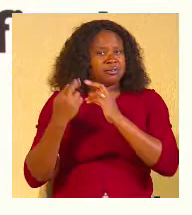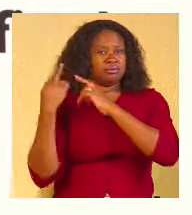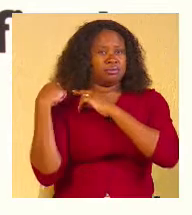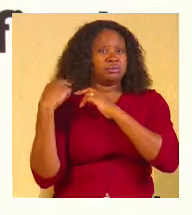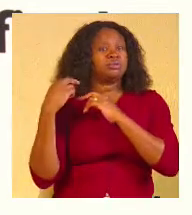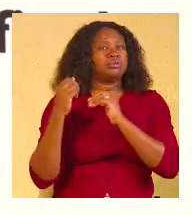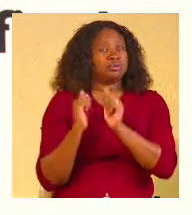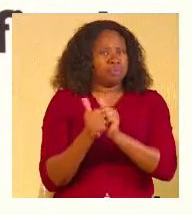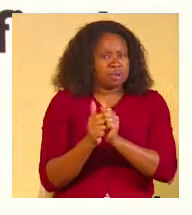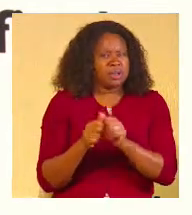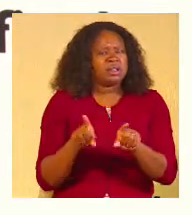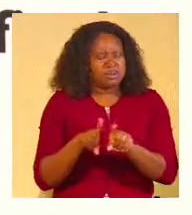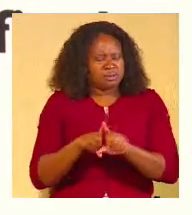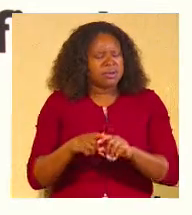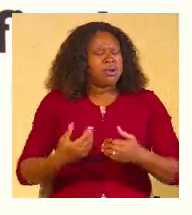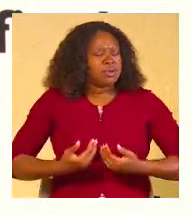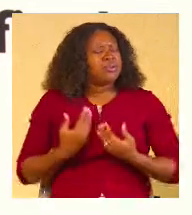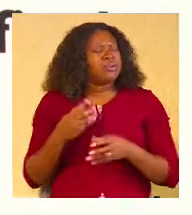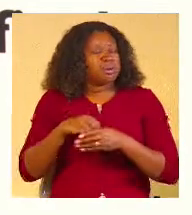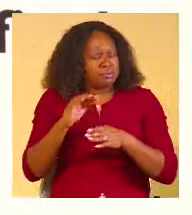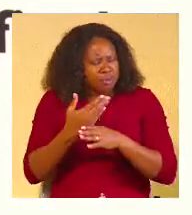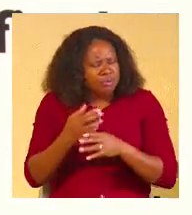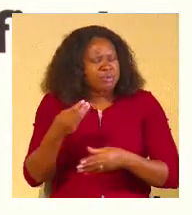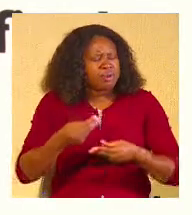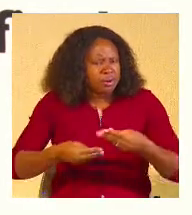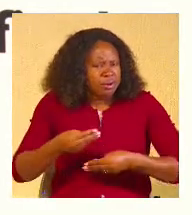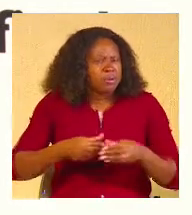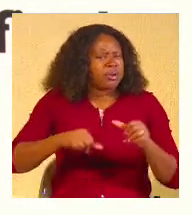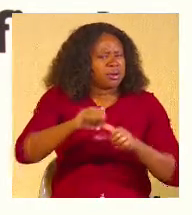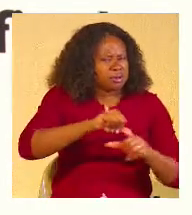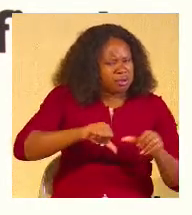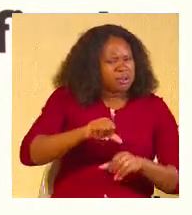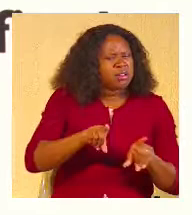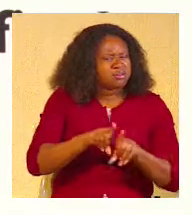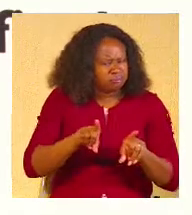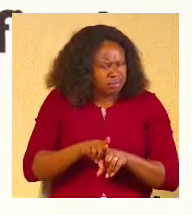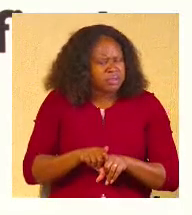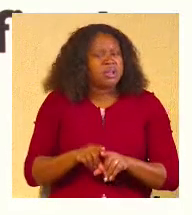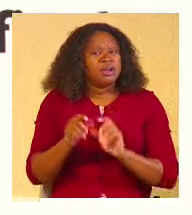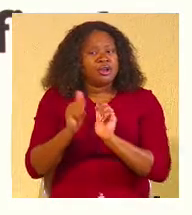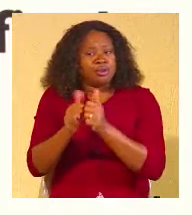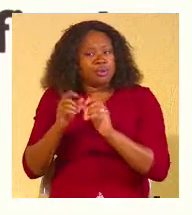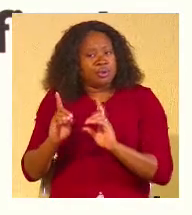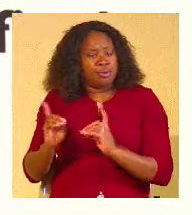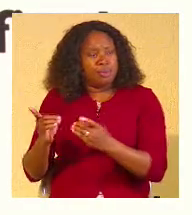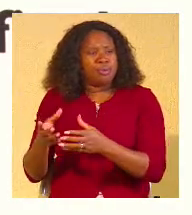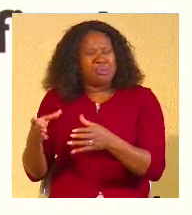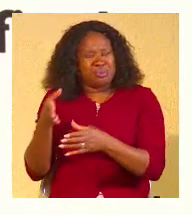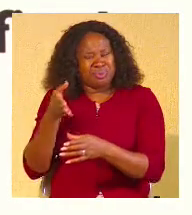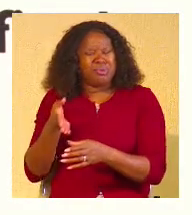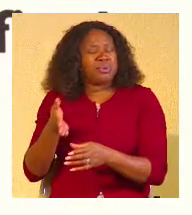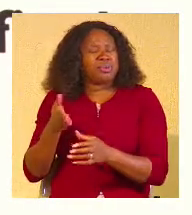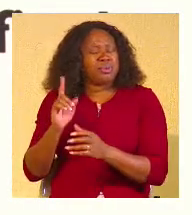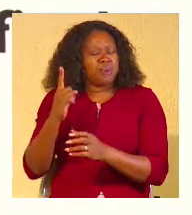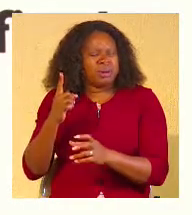youth being affected in terms of the economic, in terms of the social, the sports sector, I think, is also one of the